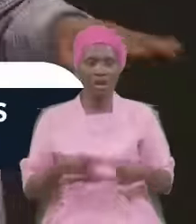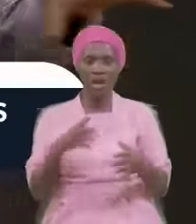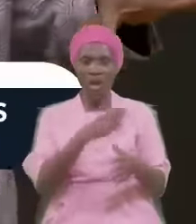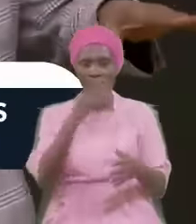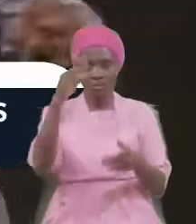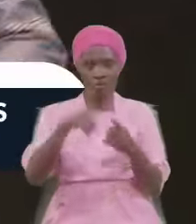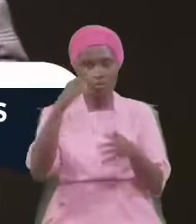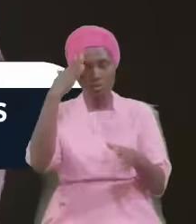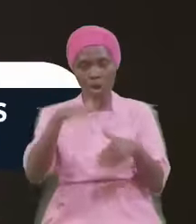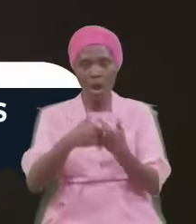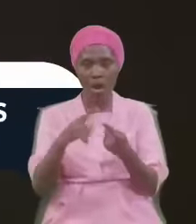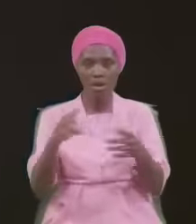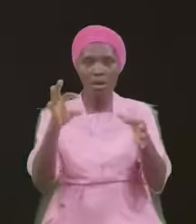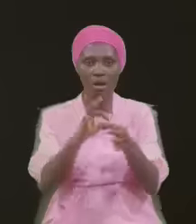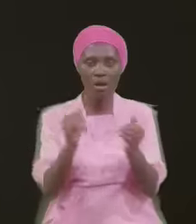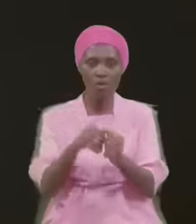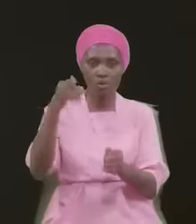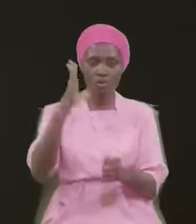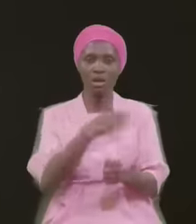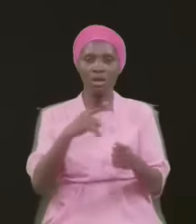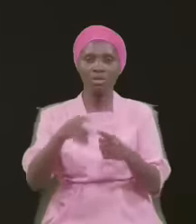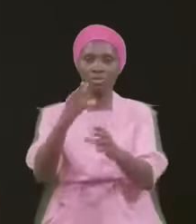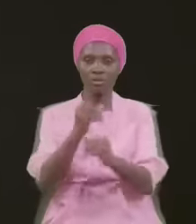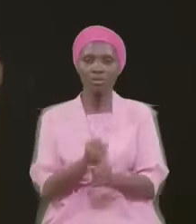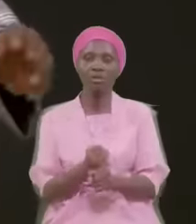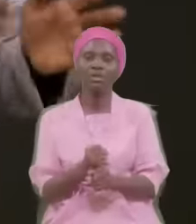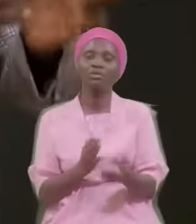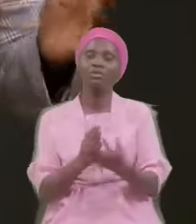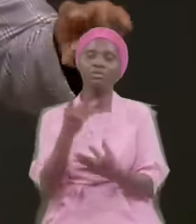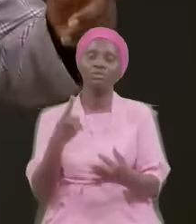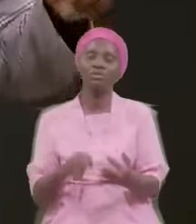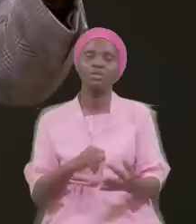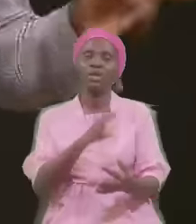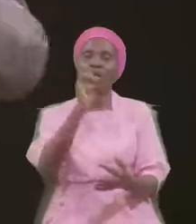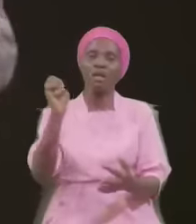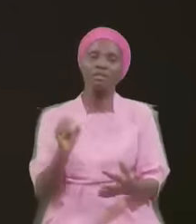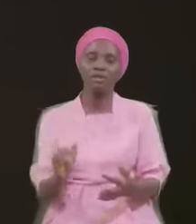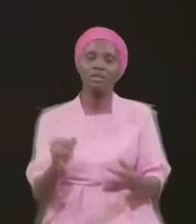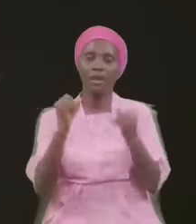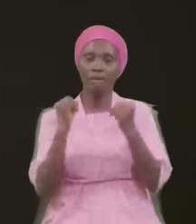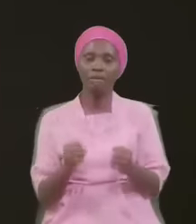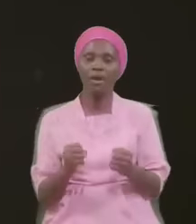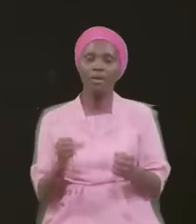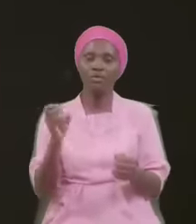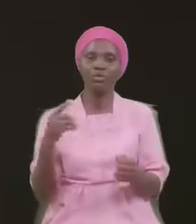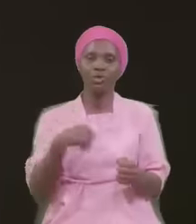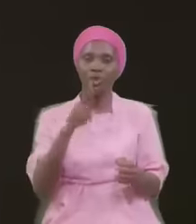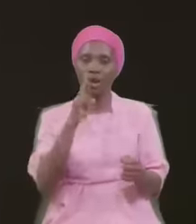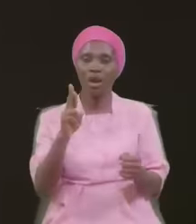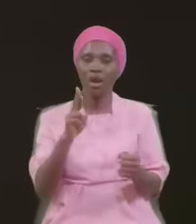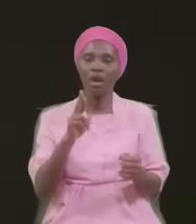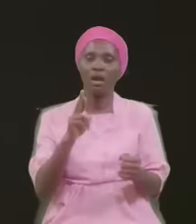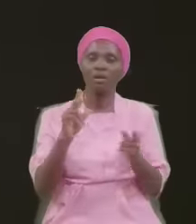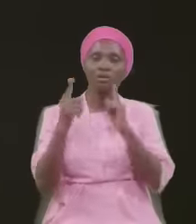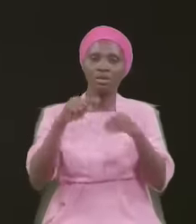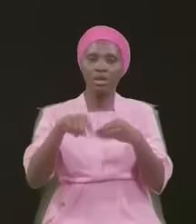and how to plug to the everlasting power of the Lord and receive. So we're talking about